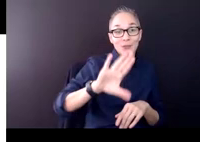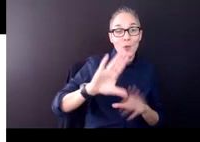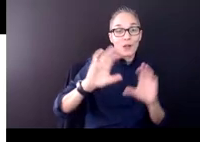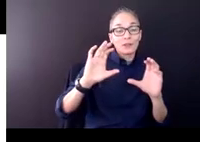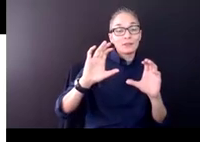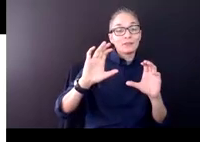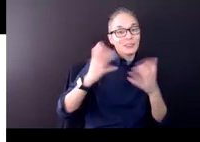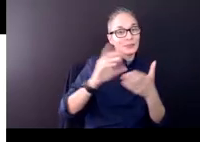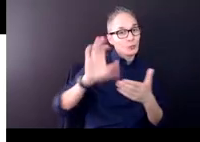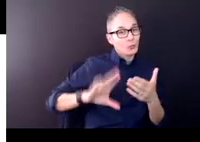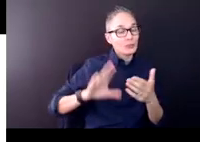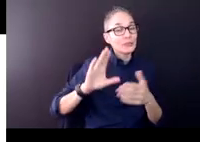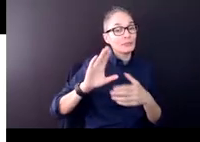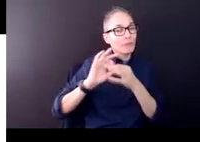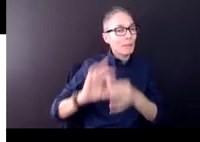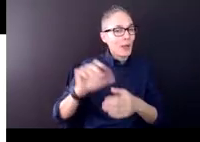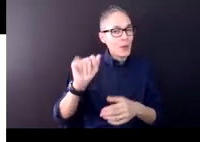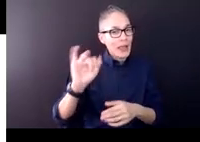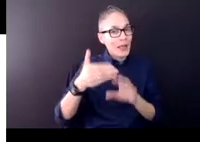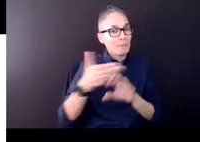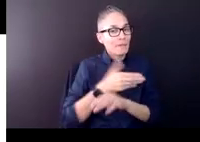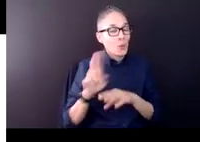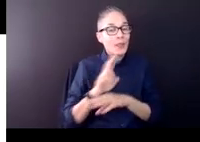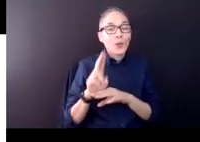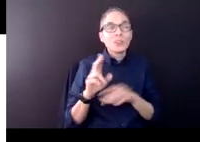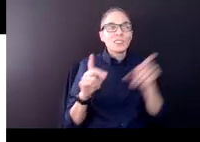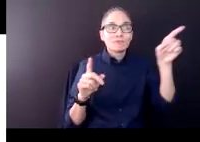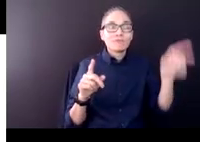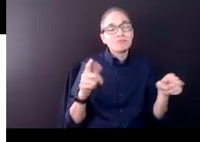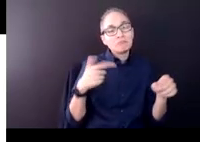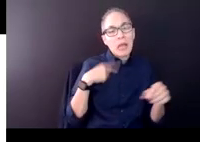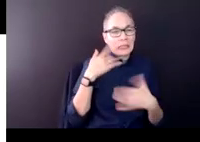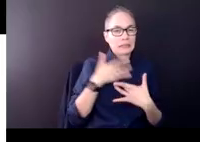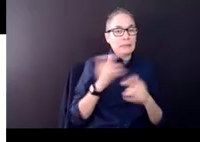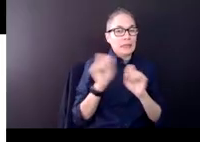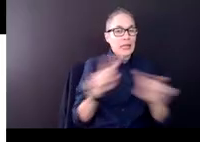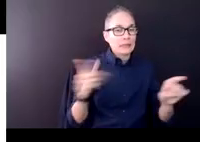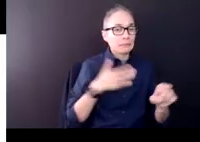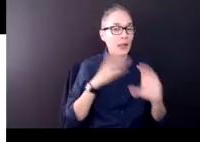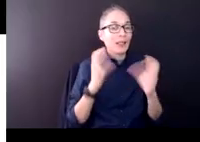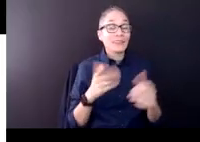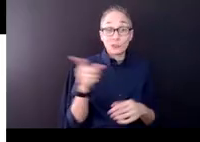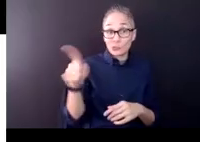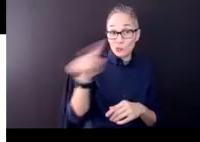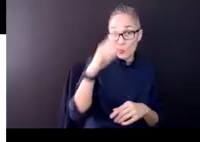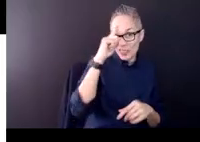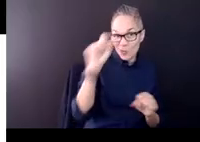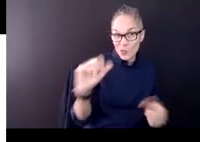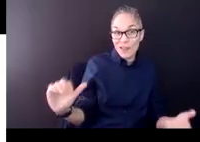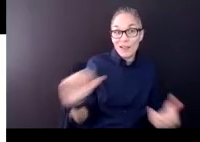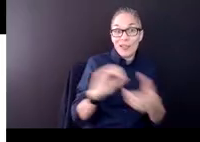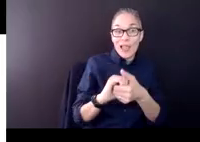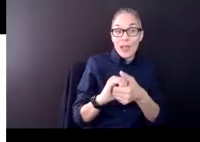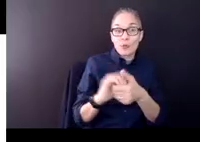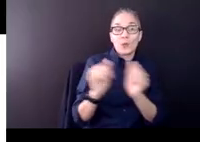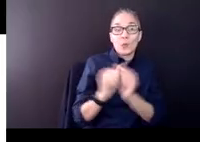use it. Do you think you can collaborate? So these are the questions that I ask my students. Do you think you can collaborate with